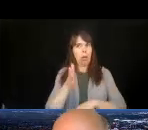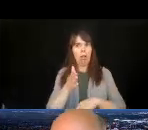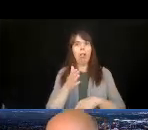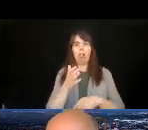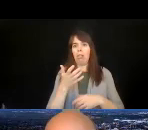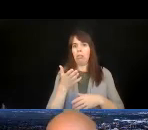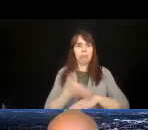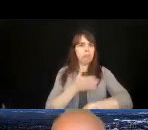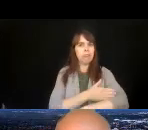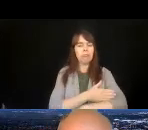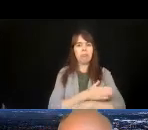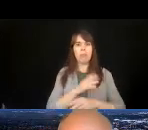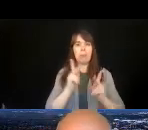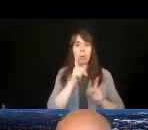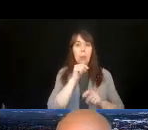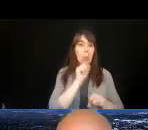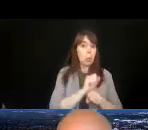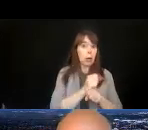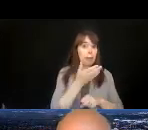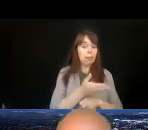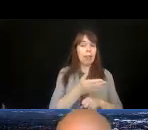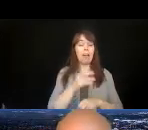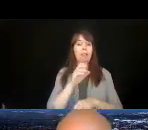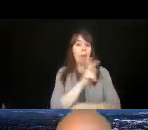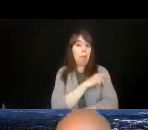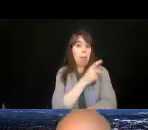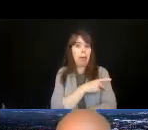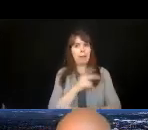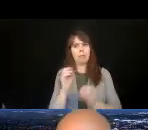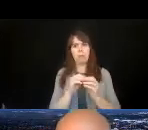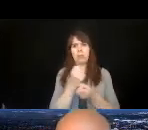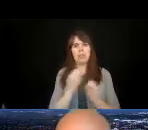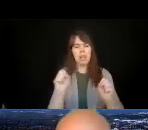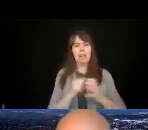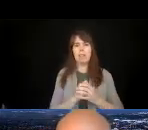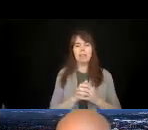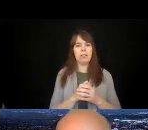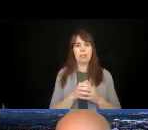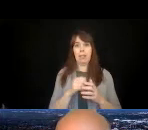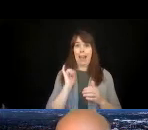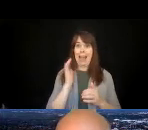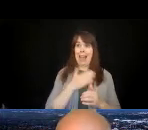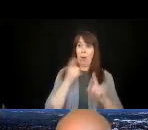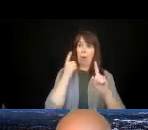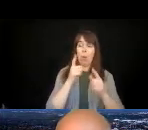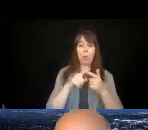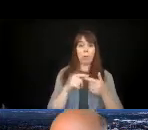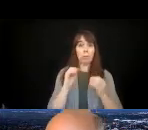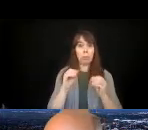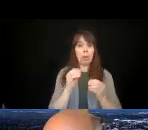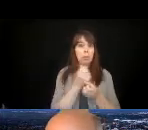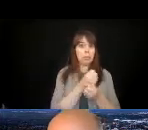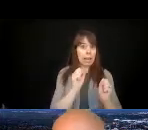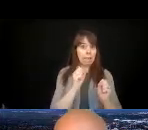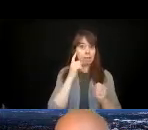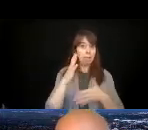and patient safety. And it's really our duty as we put patient safety and employee safety first to